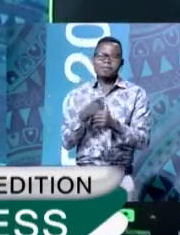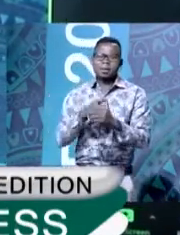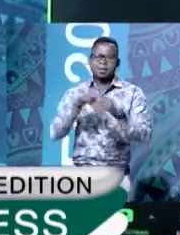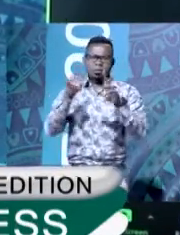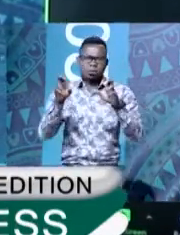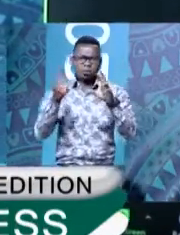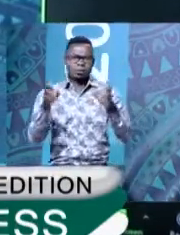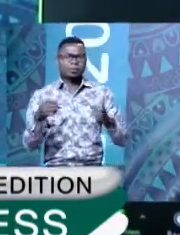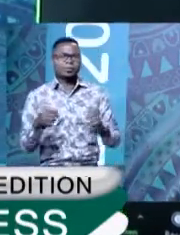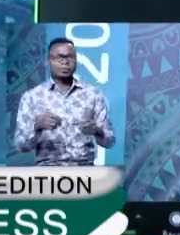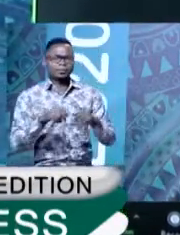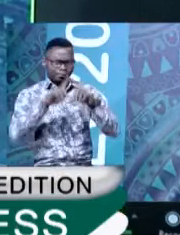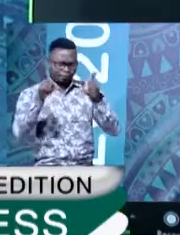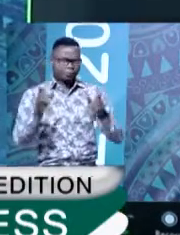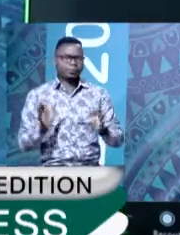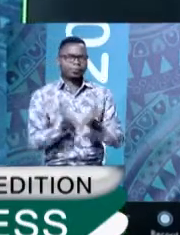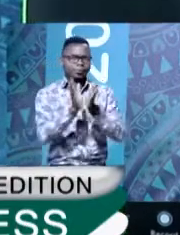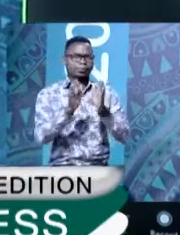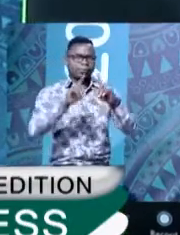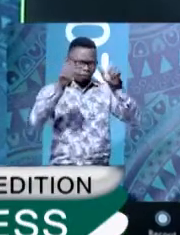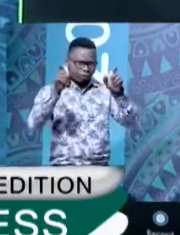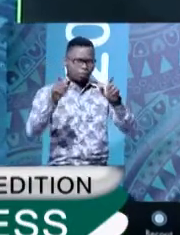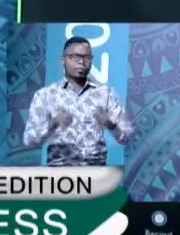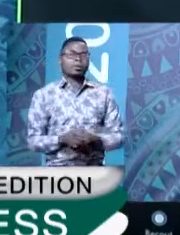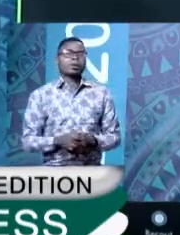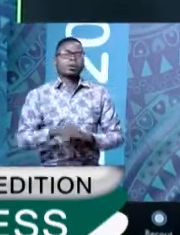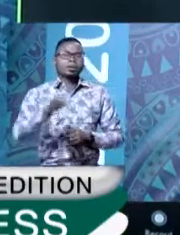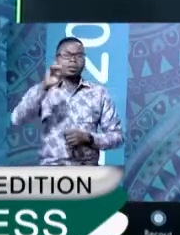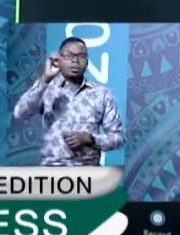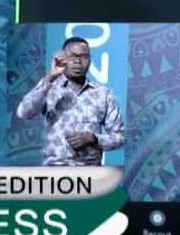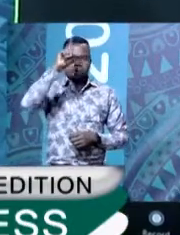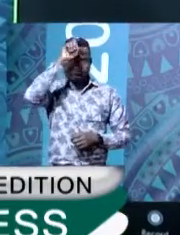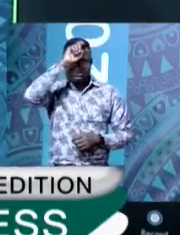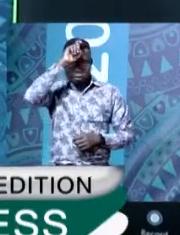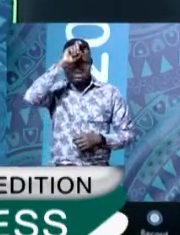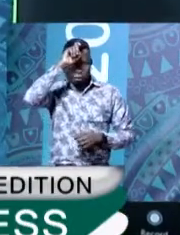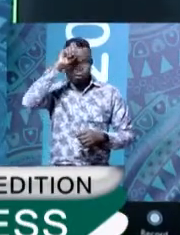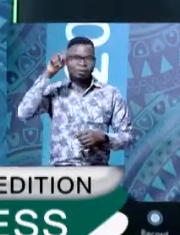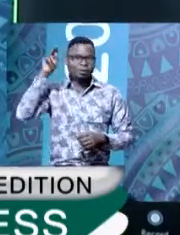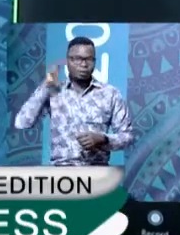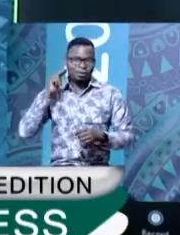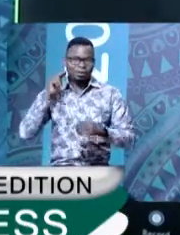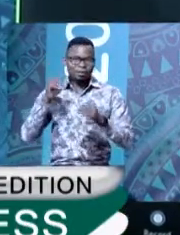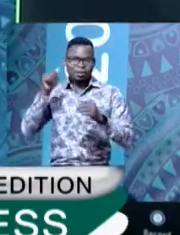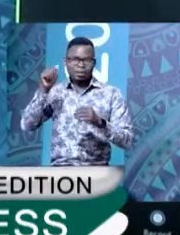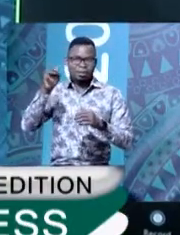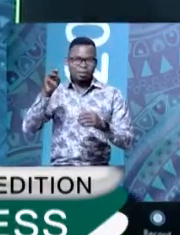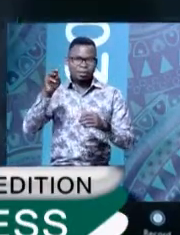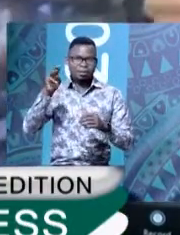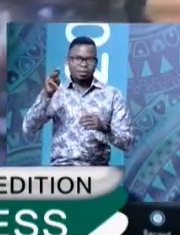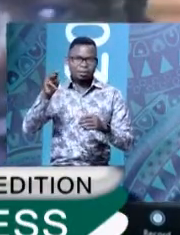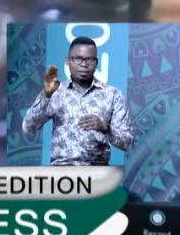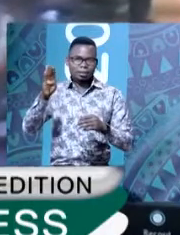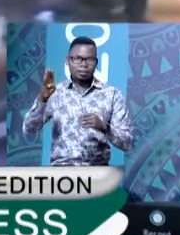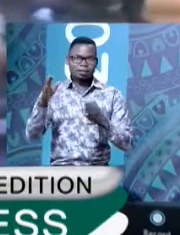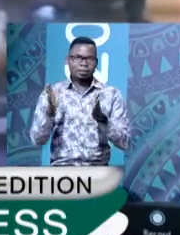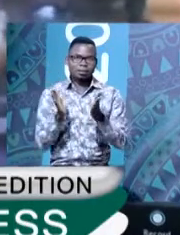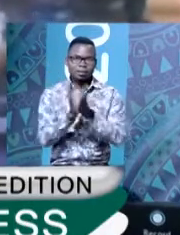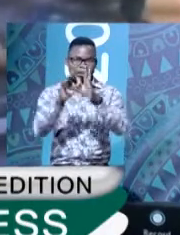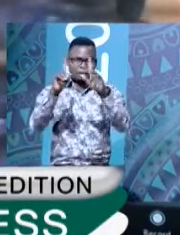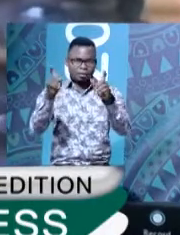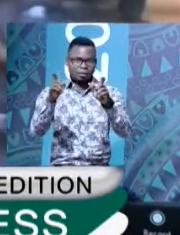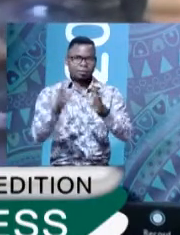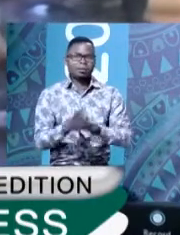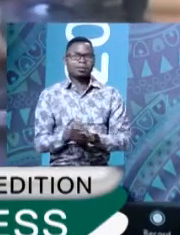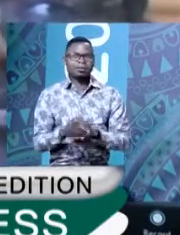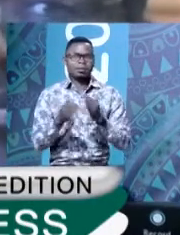ambassador of Egypt to Nigeria. Ambassador, if you can hear me, I'd like you to answer this question, which